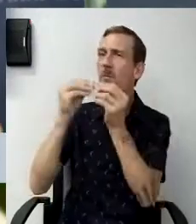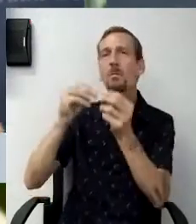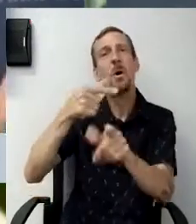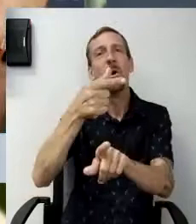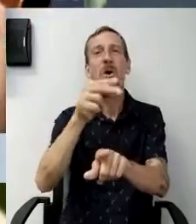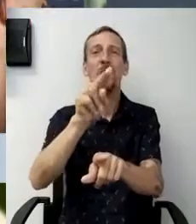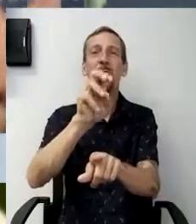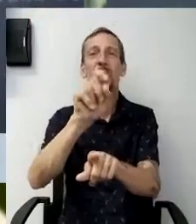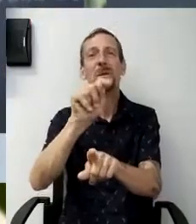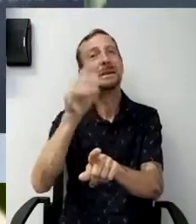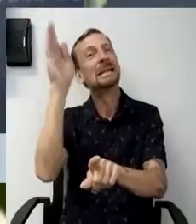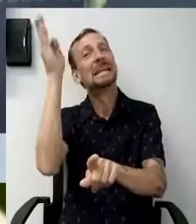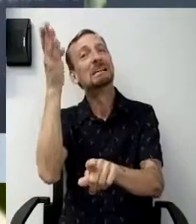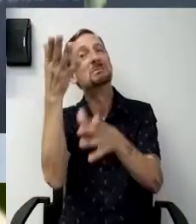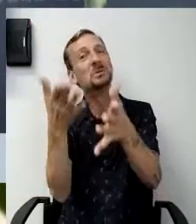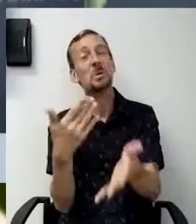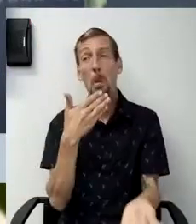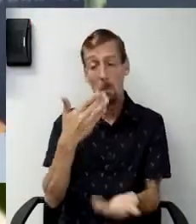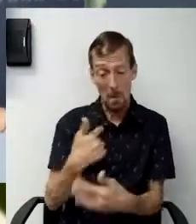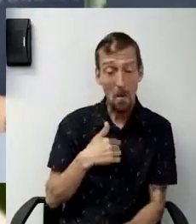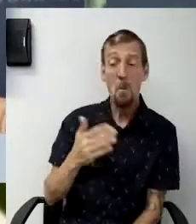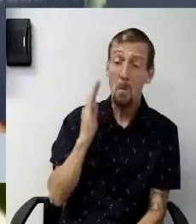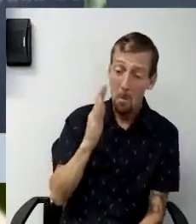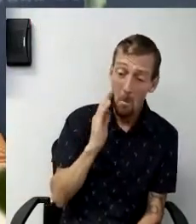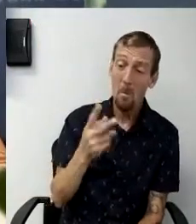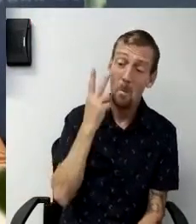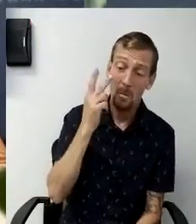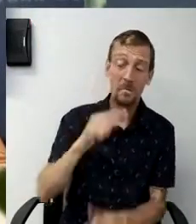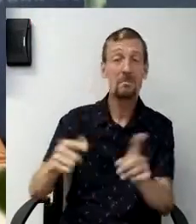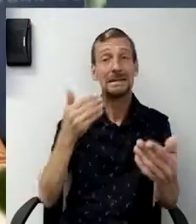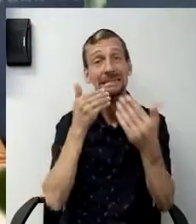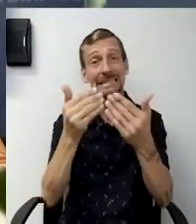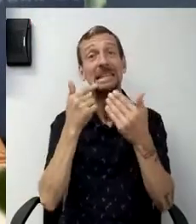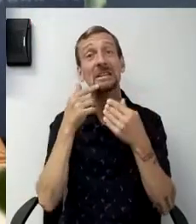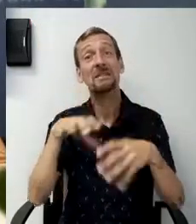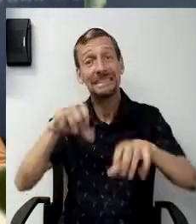speakers. Maybe yeah. I will. Maybe Yeah. I will. But you guys, thank you so much for